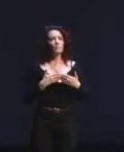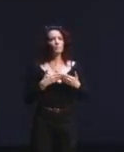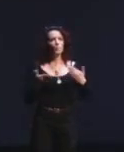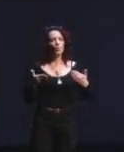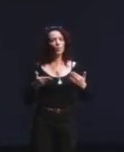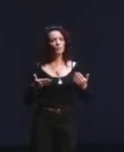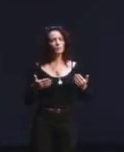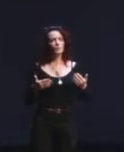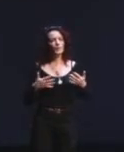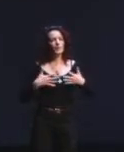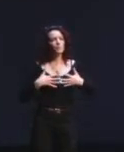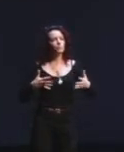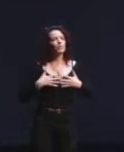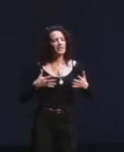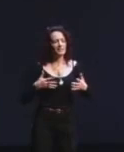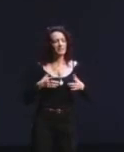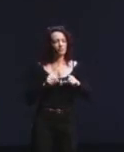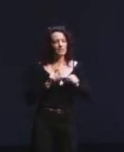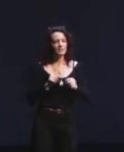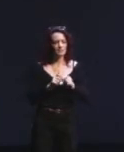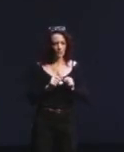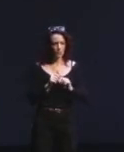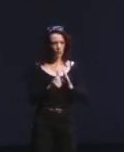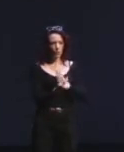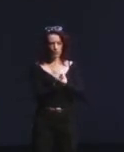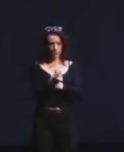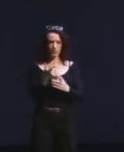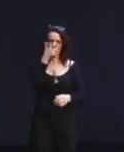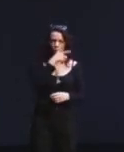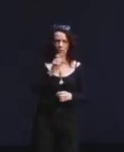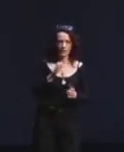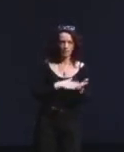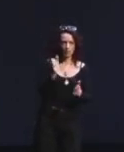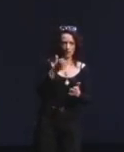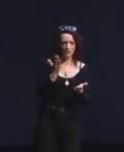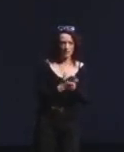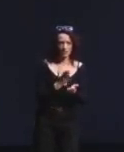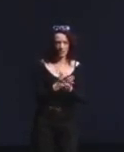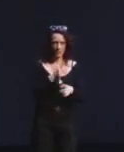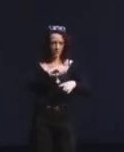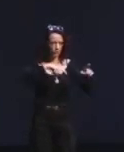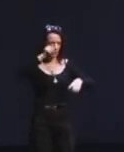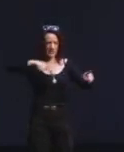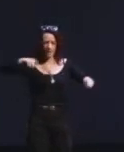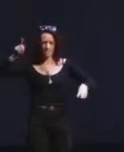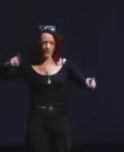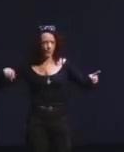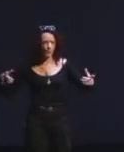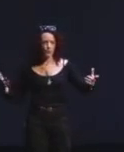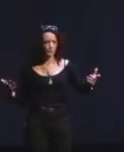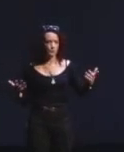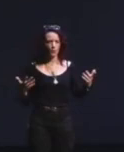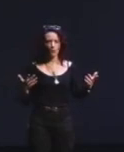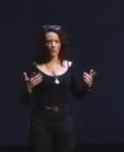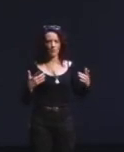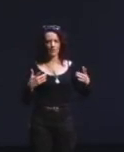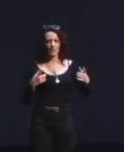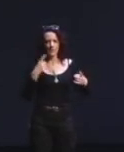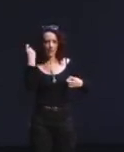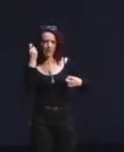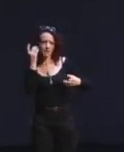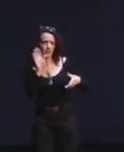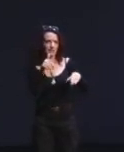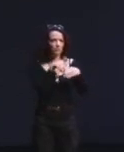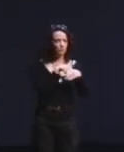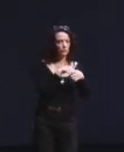going to be a lot, we're really lucky in Manchester. We're really lucky just in this room, actually, that we've got a real breadth of people thinking about